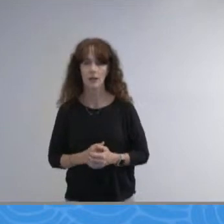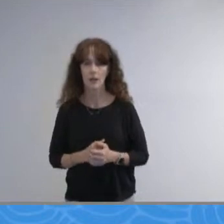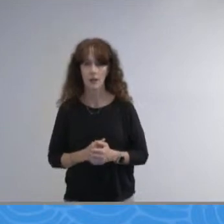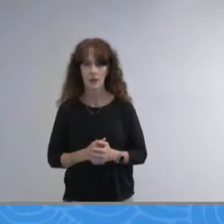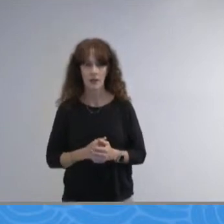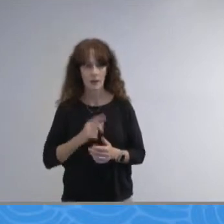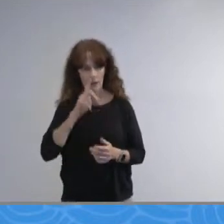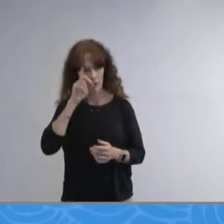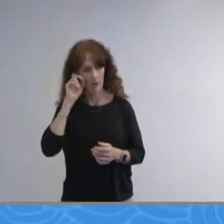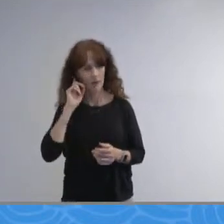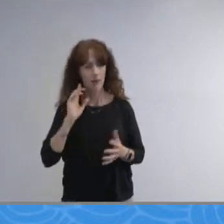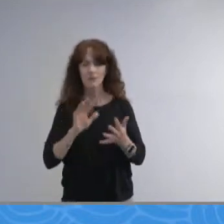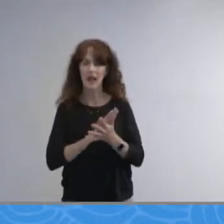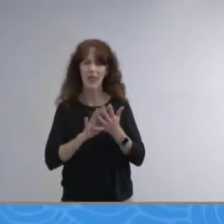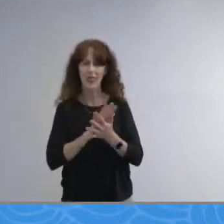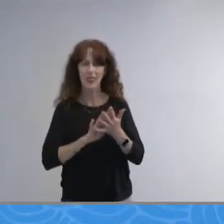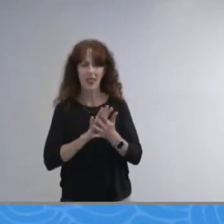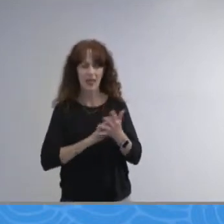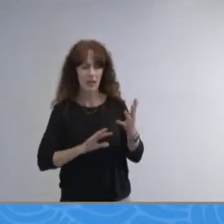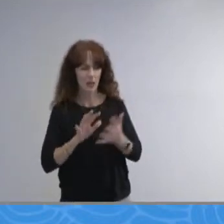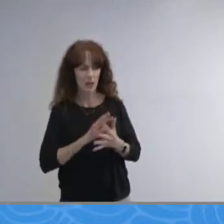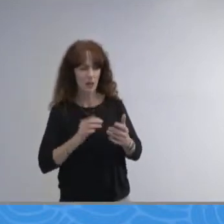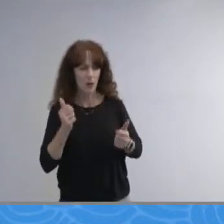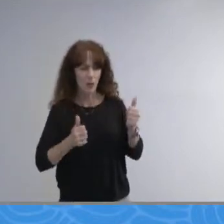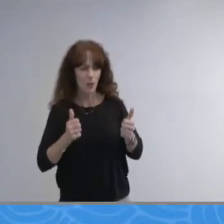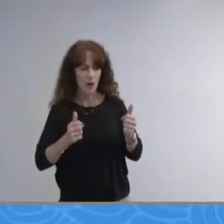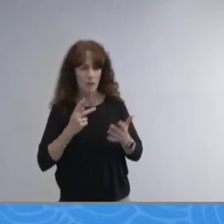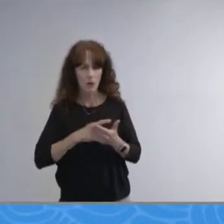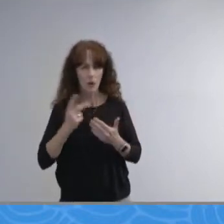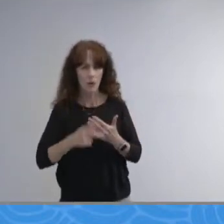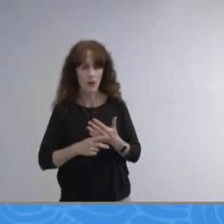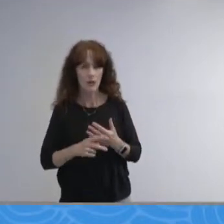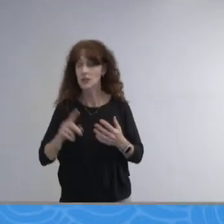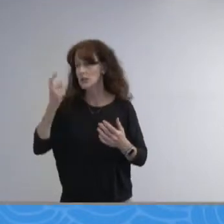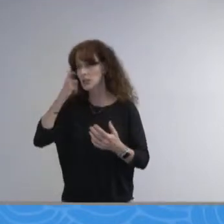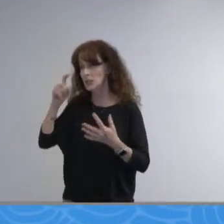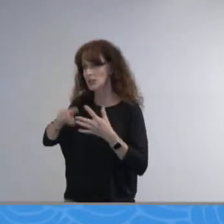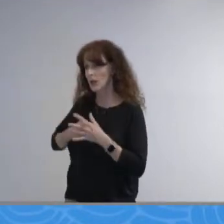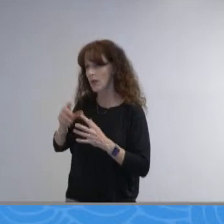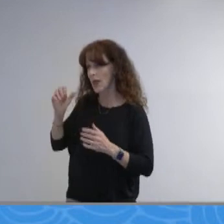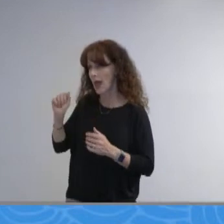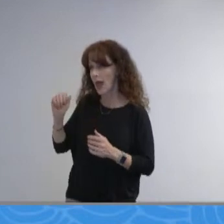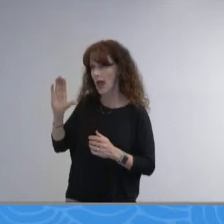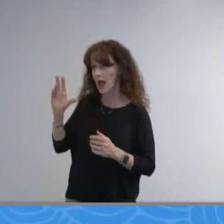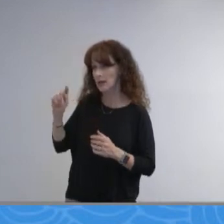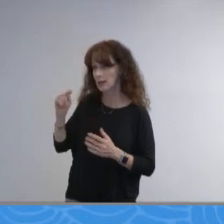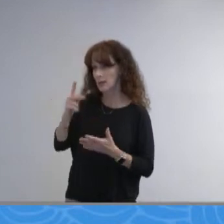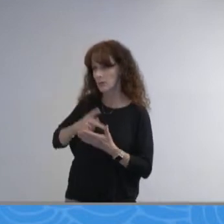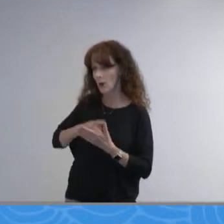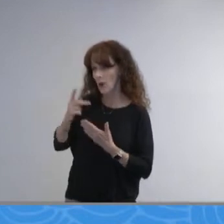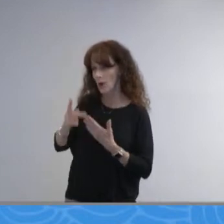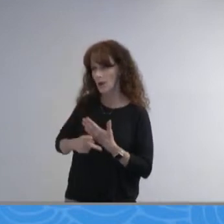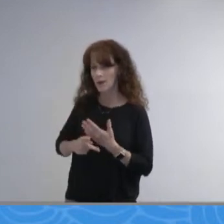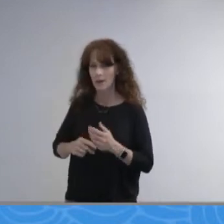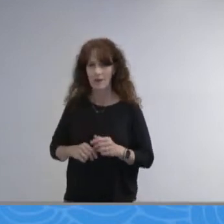I can't hear you. You're breaking up a little bit. What program? She just started in the PAC program.